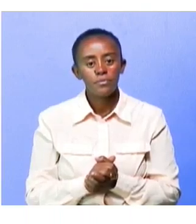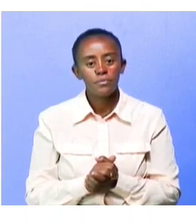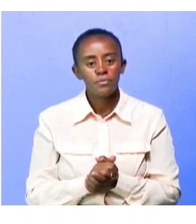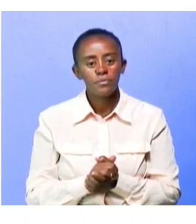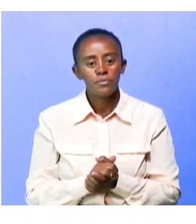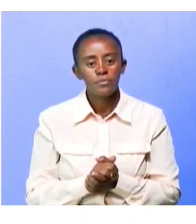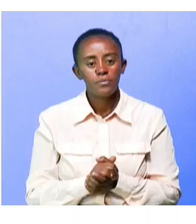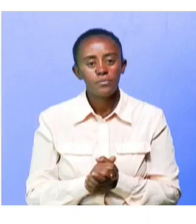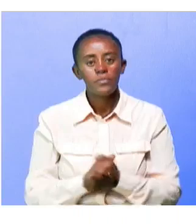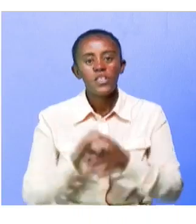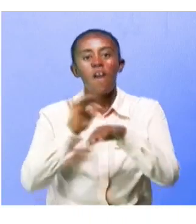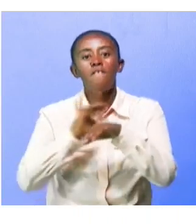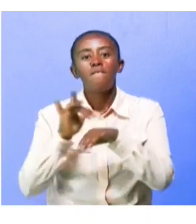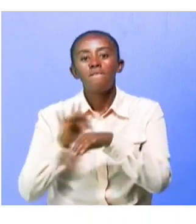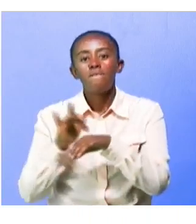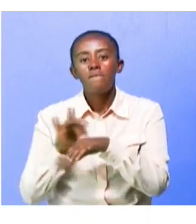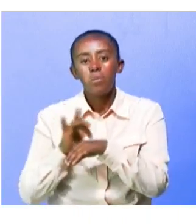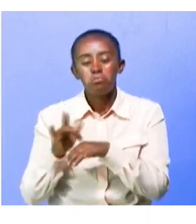Filling the gap